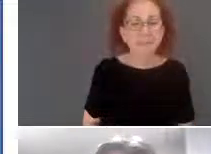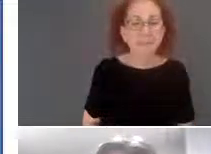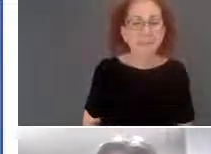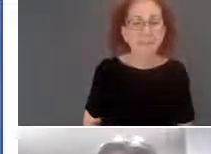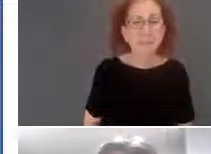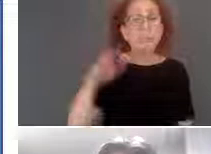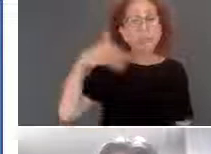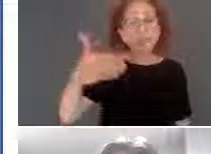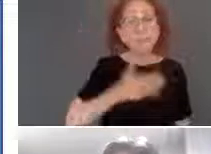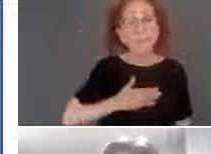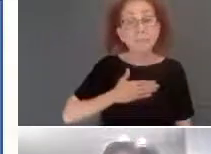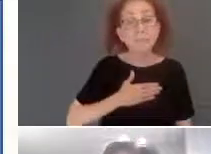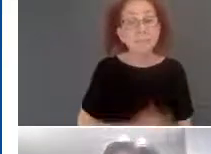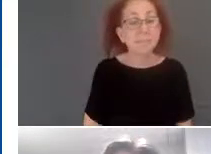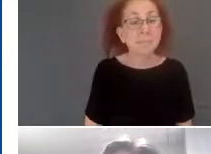Next slide.